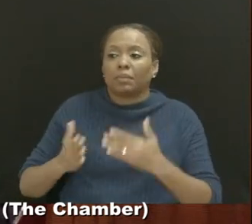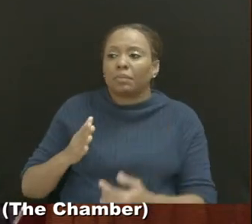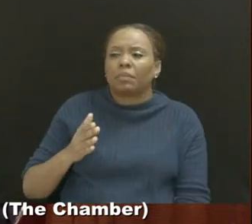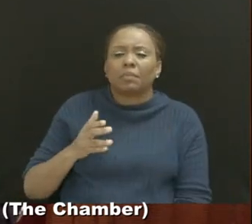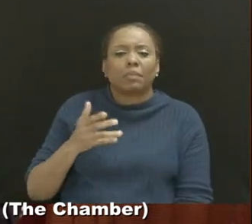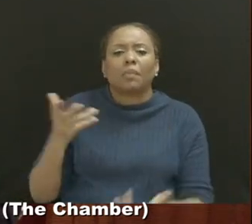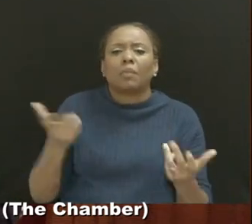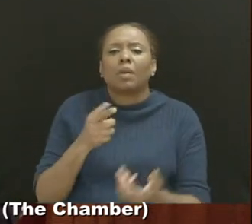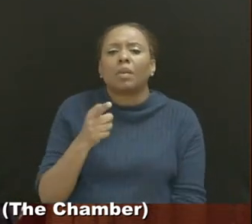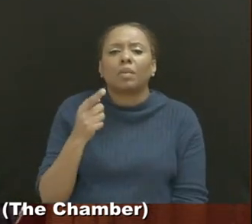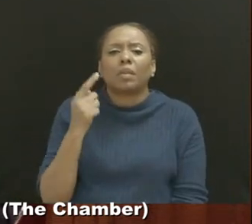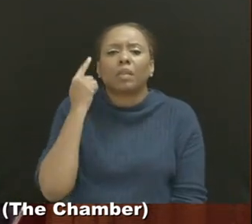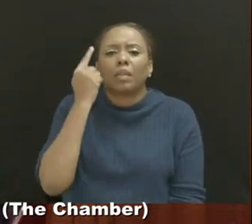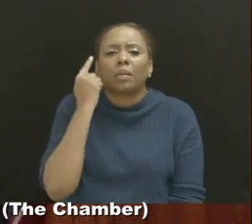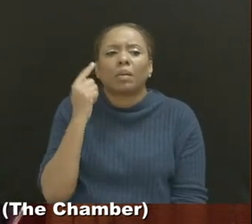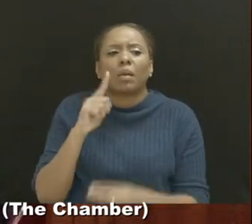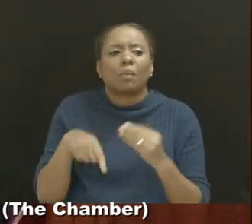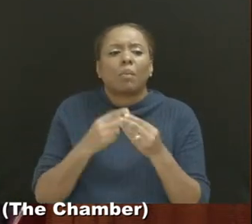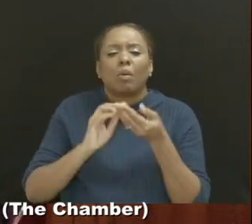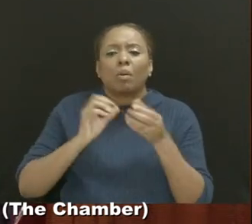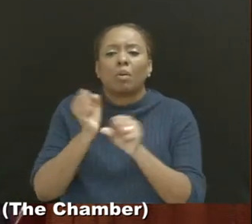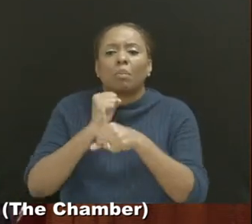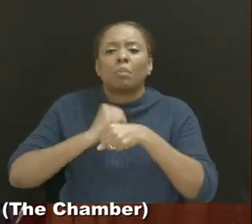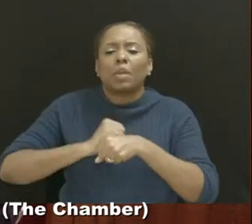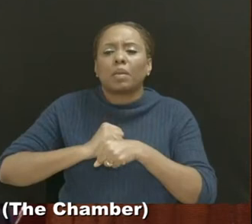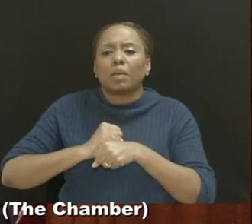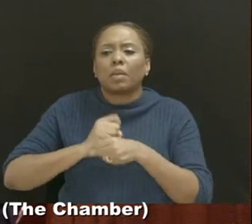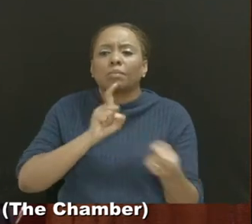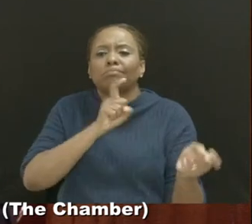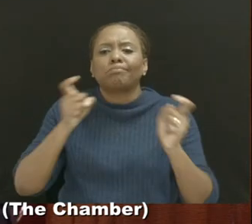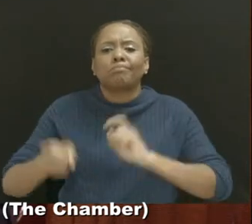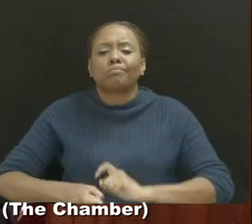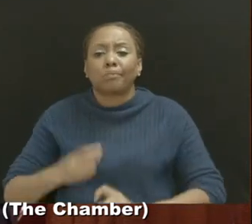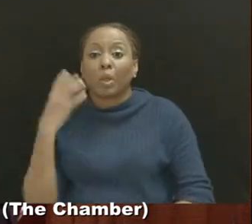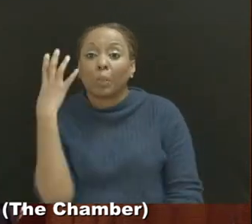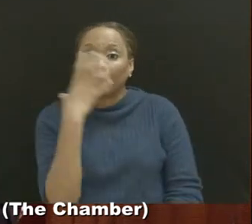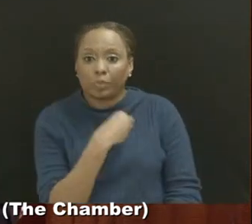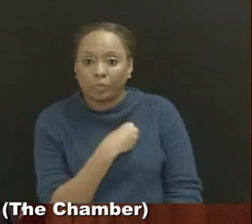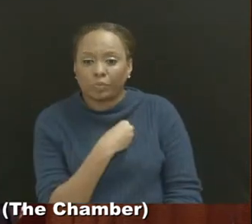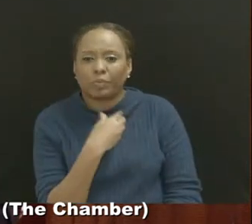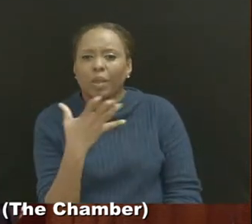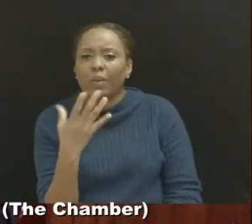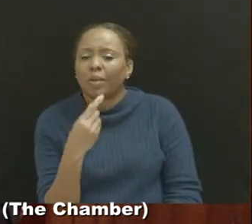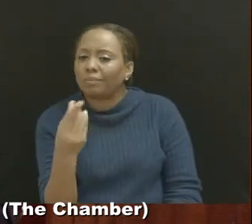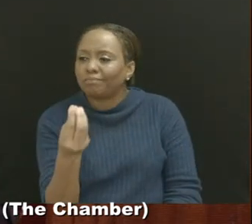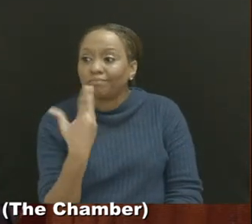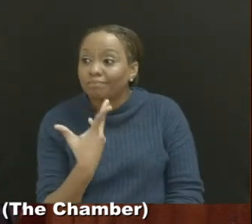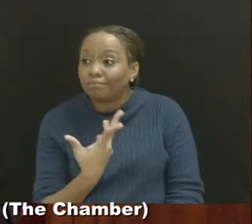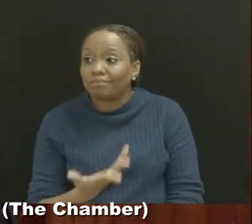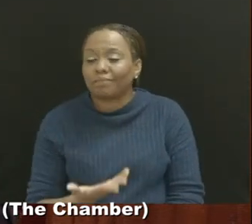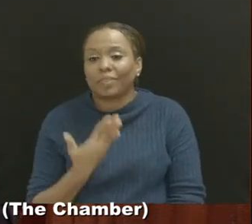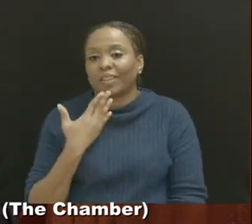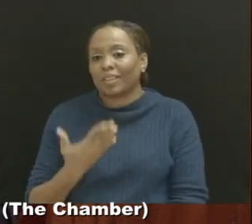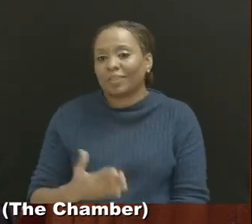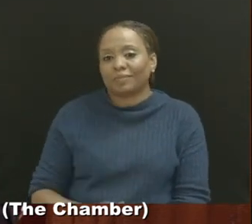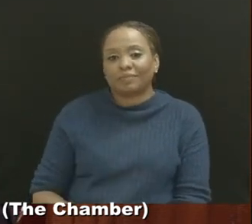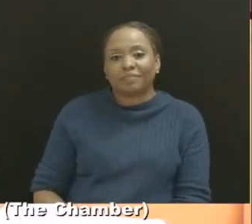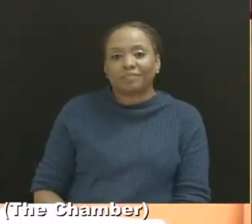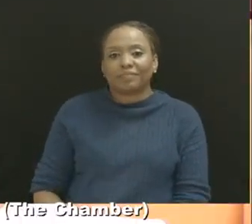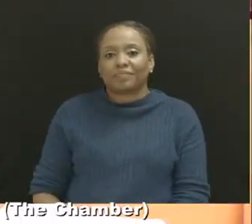the aspect of beautification. I think that is a part of your mandate as well. I'd like to hear you on that if you don't mind. I thank you very